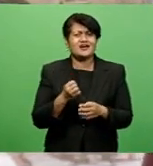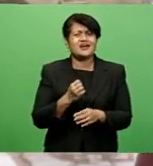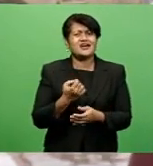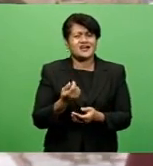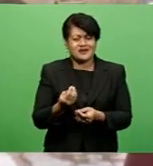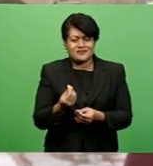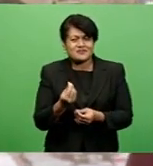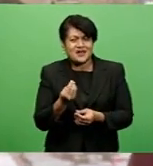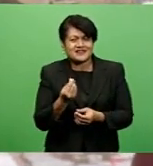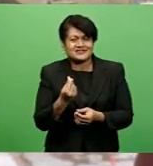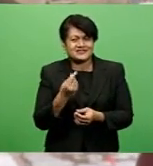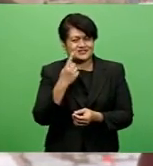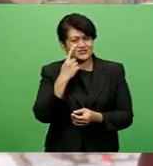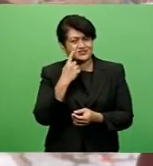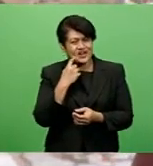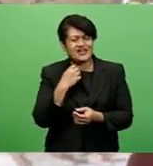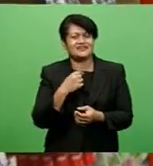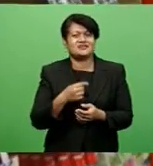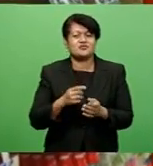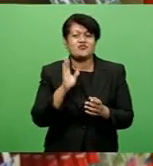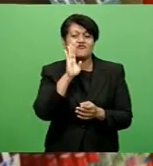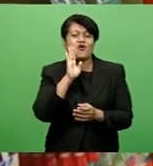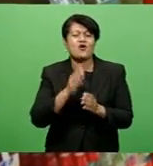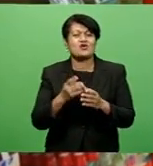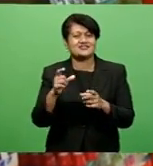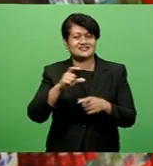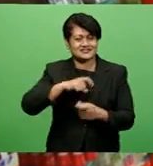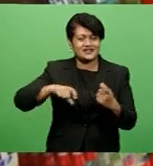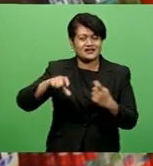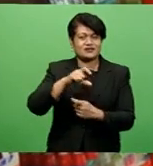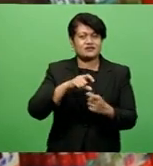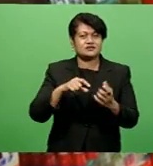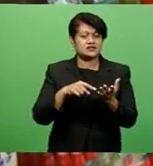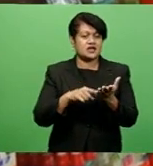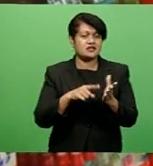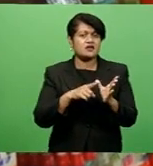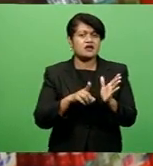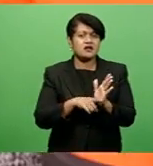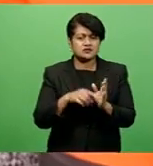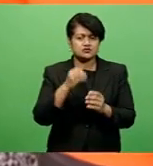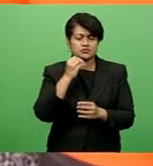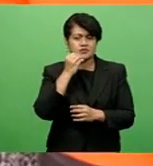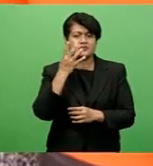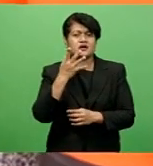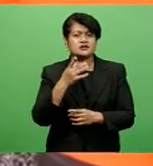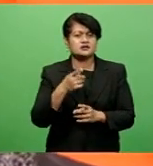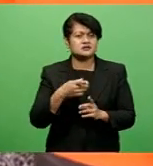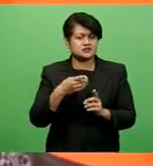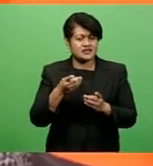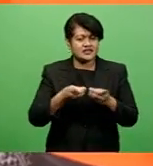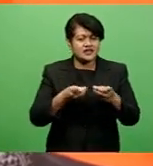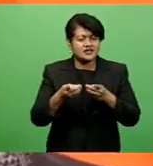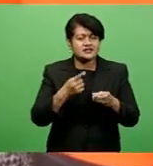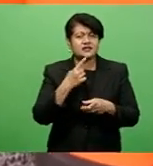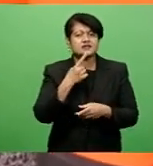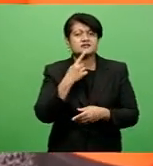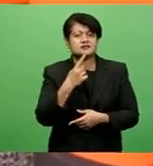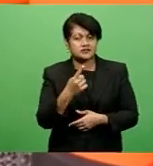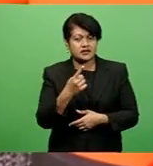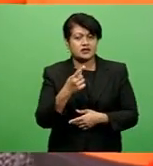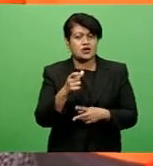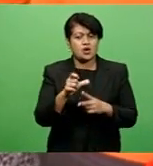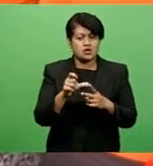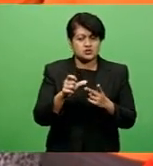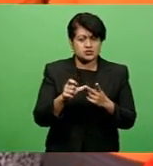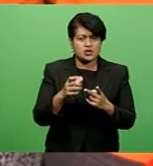buy the necessary stuff before the cyclone. Tara's supermarket director Mahendra Patel says there had also been signs